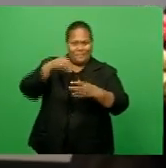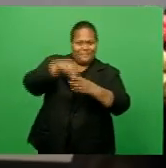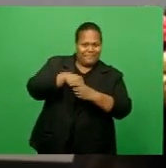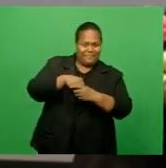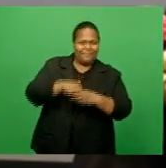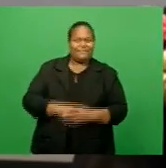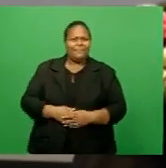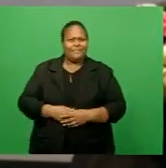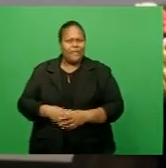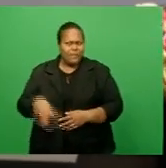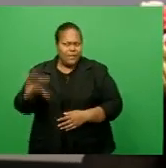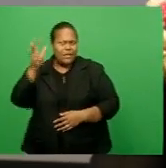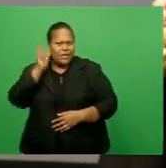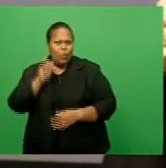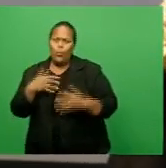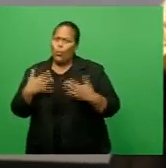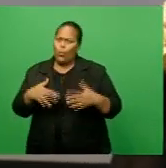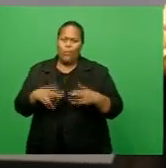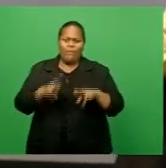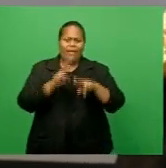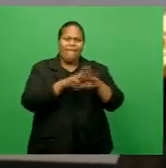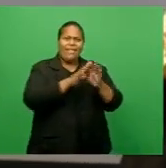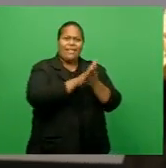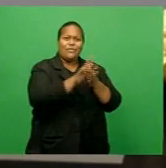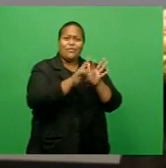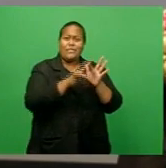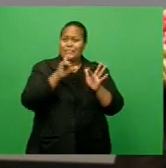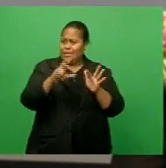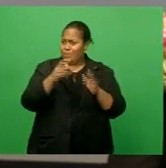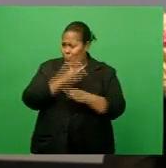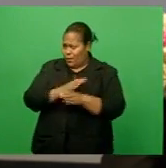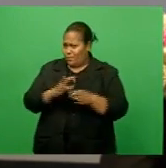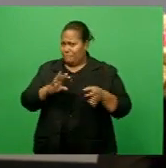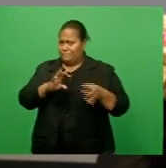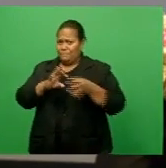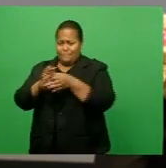with the Fiji Higher Education Commission and ensuring that